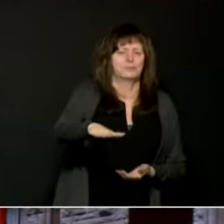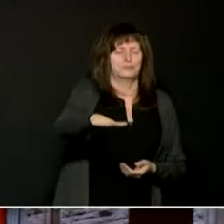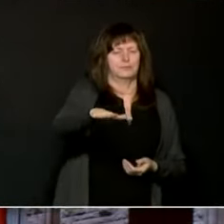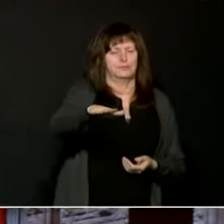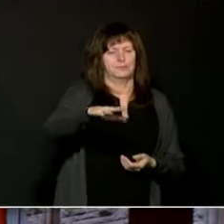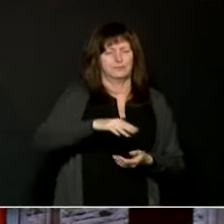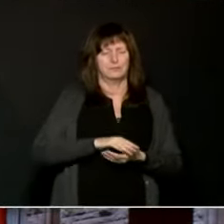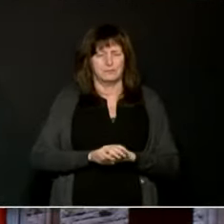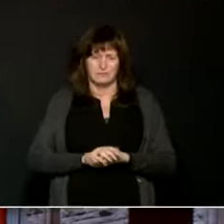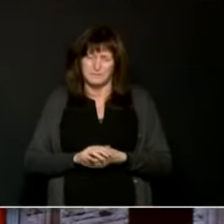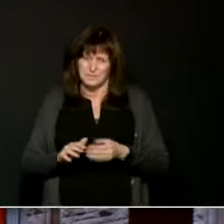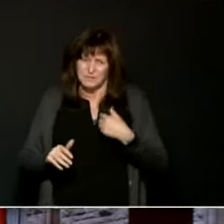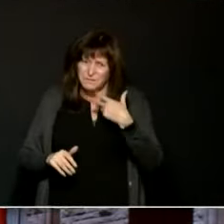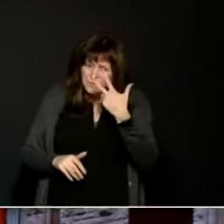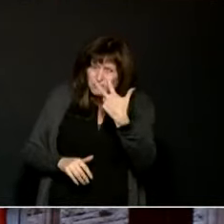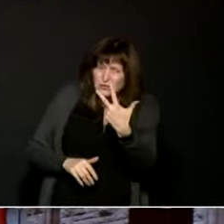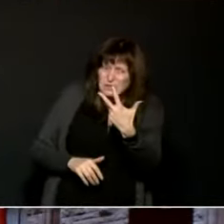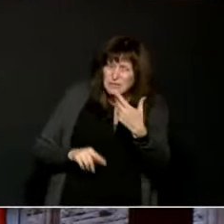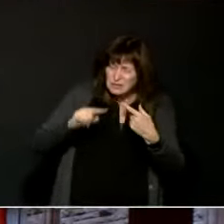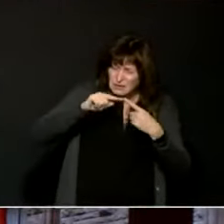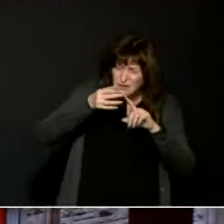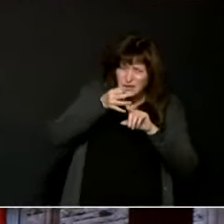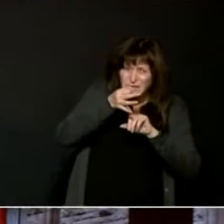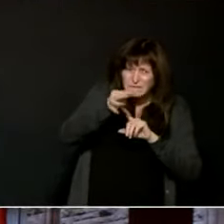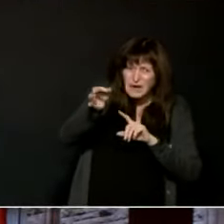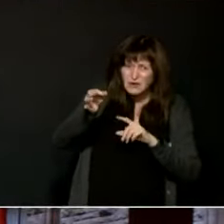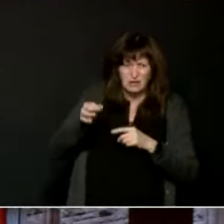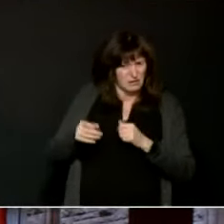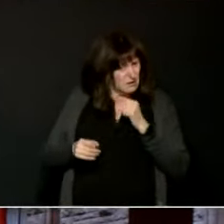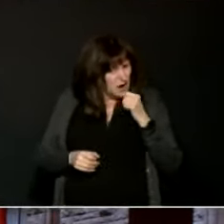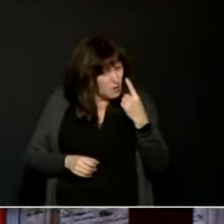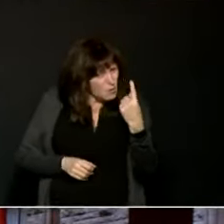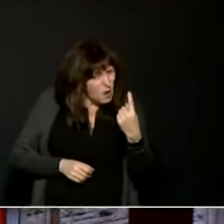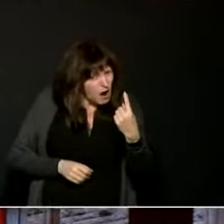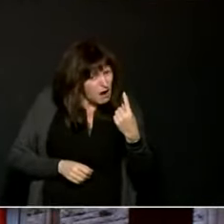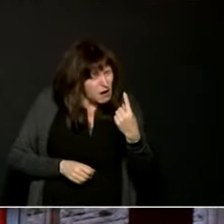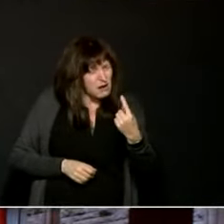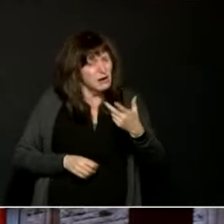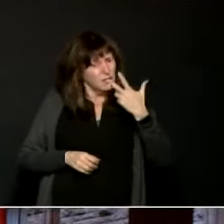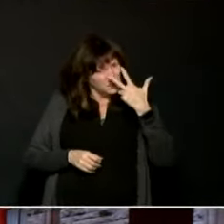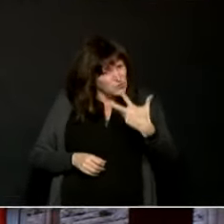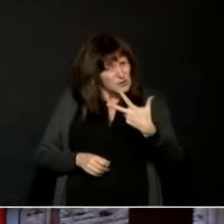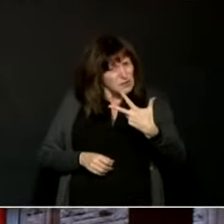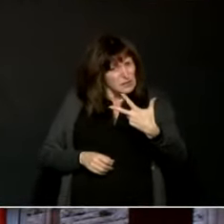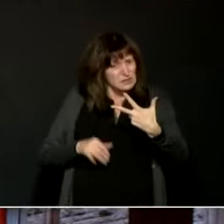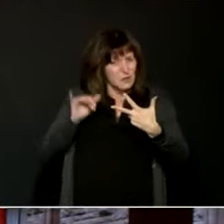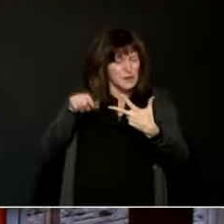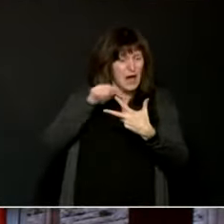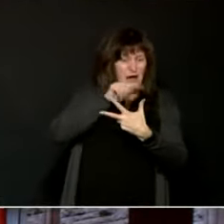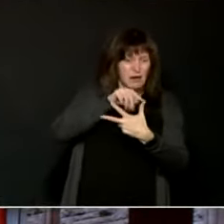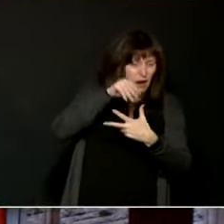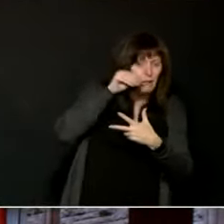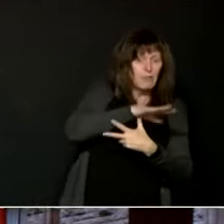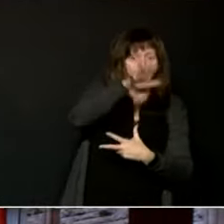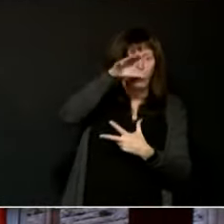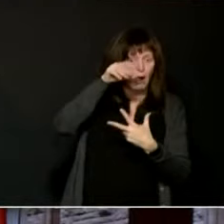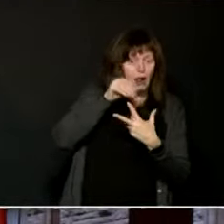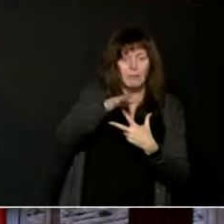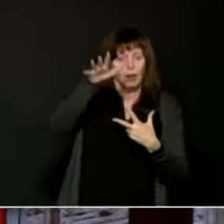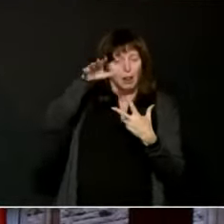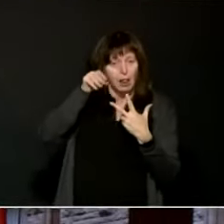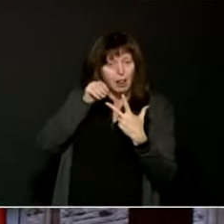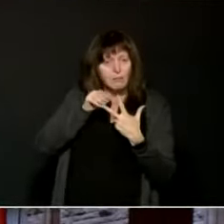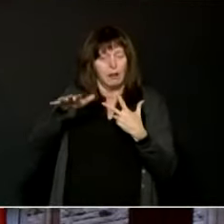one. And we have a number of other actions that are happening at the same time. So stay focused, stay at the task.